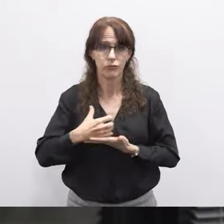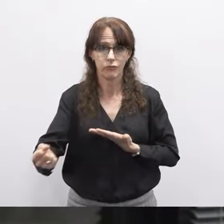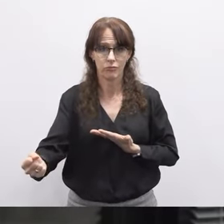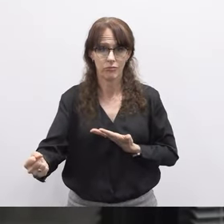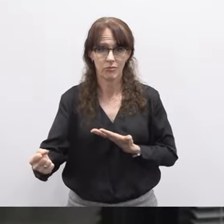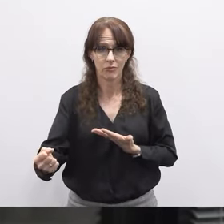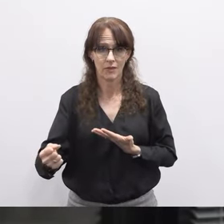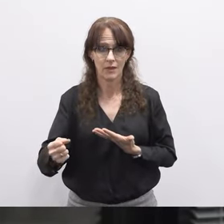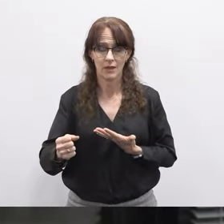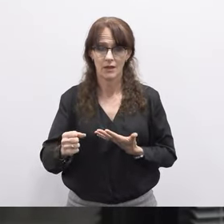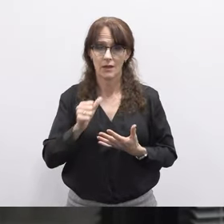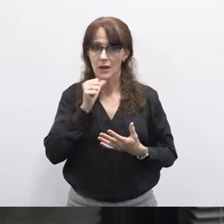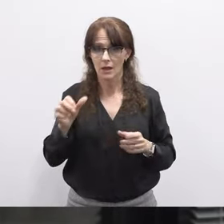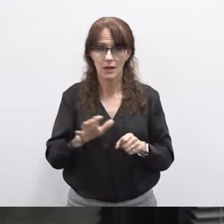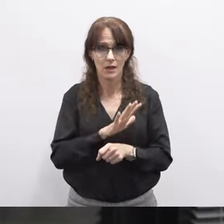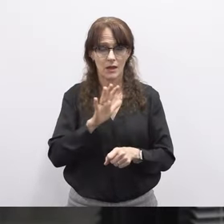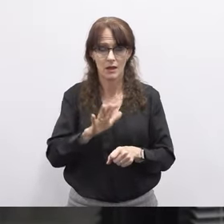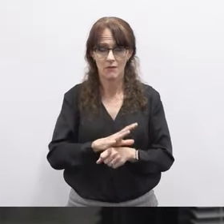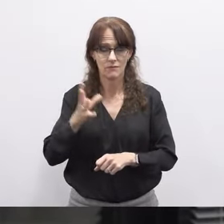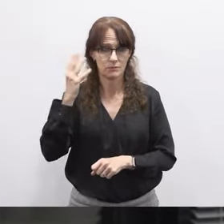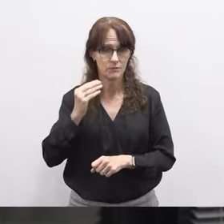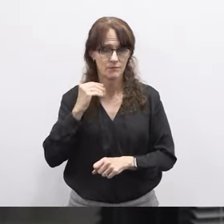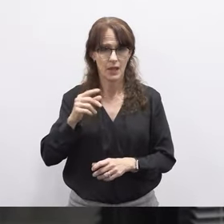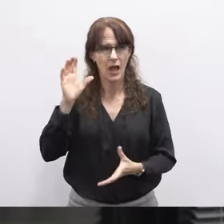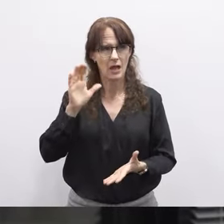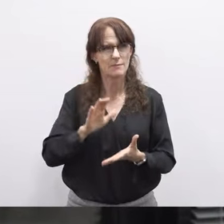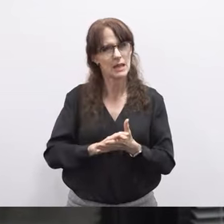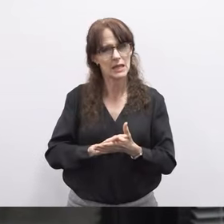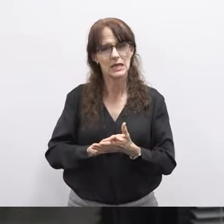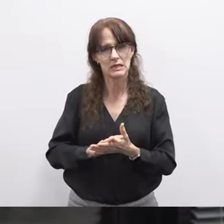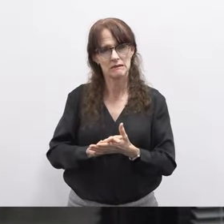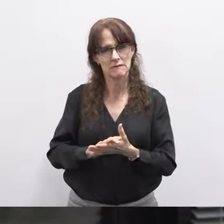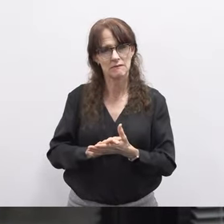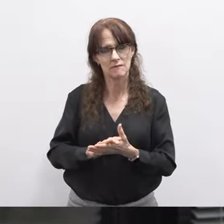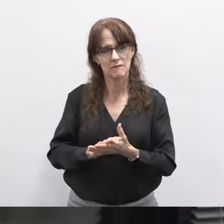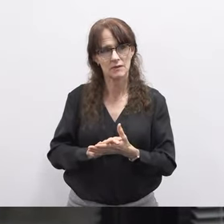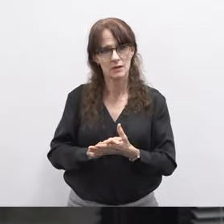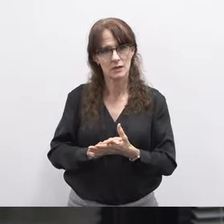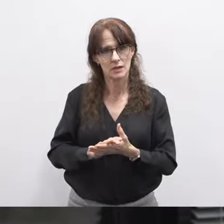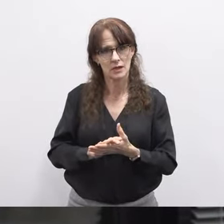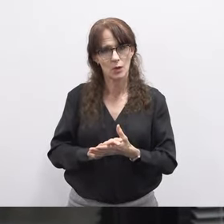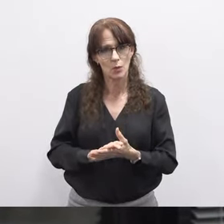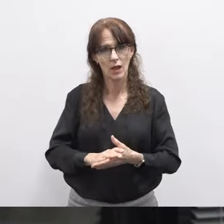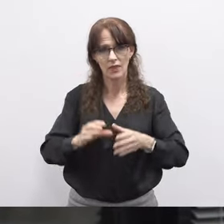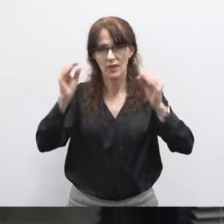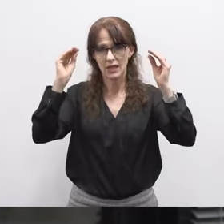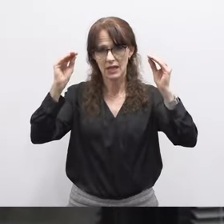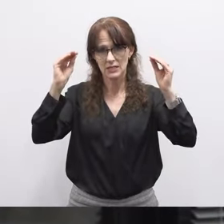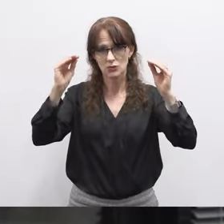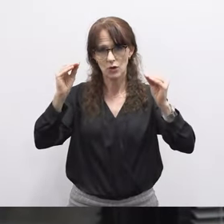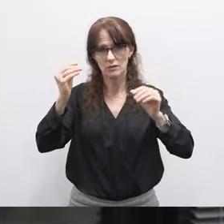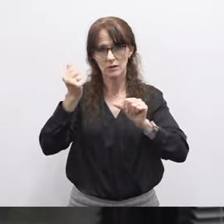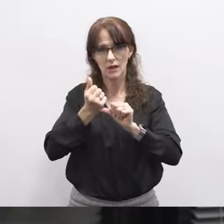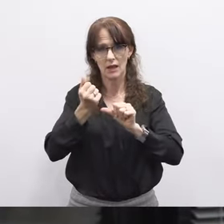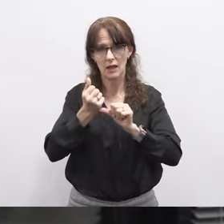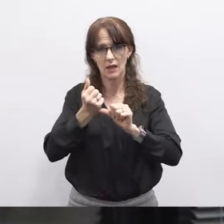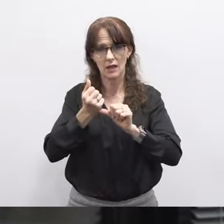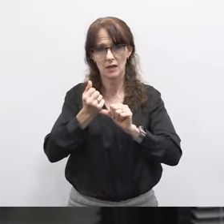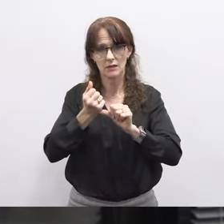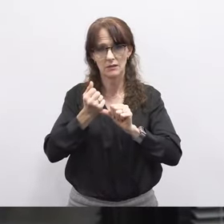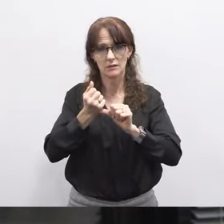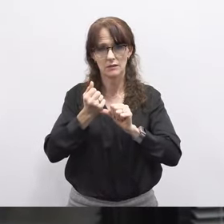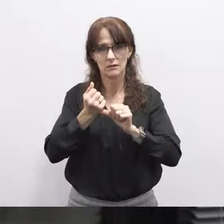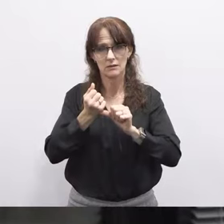currently experiencing, I believe it has, with the instructional aides, the shortage has